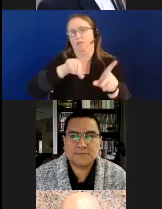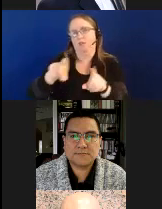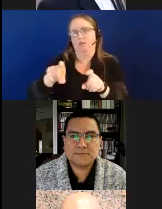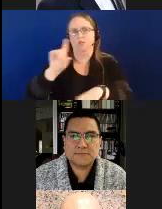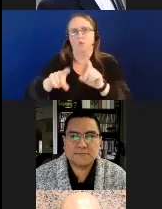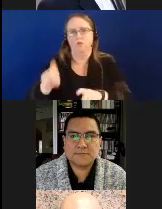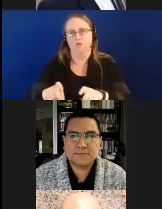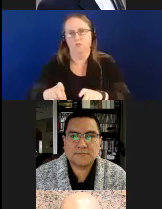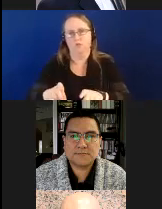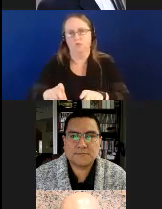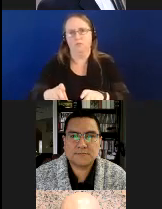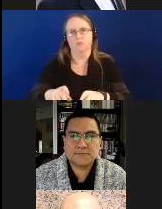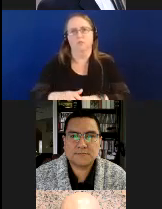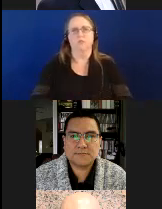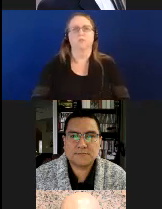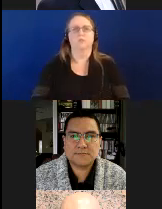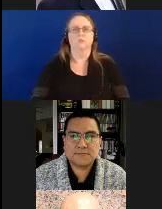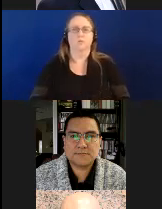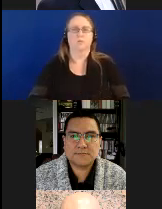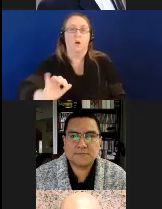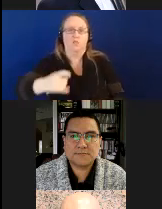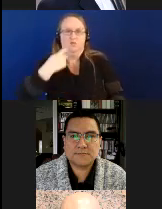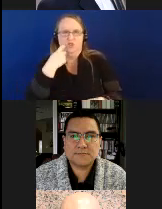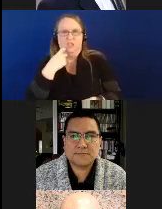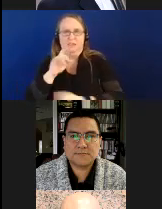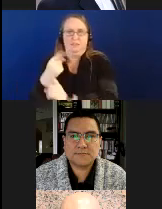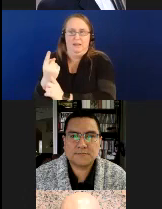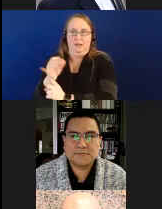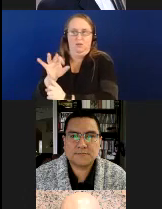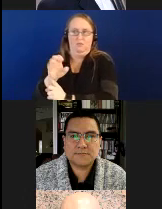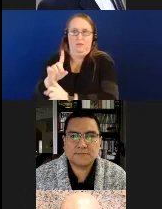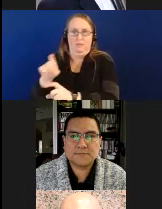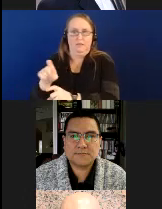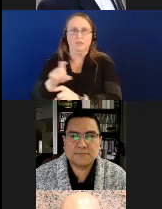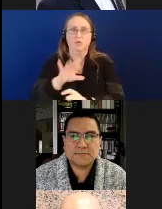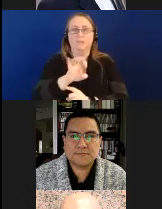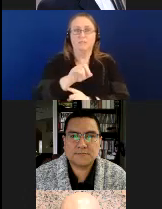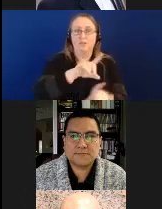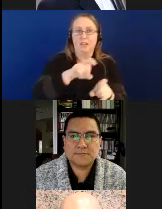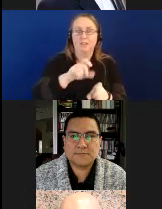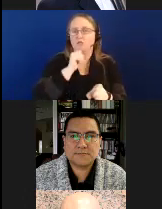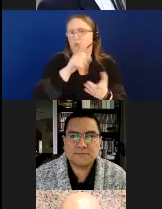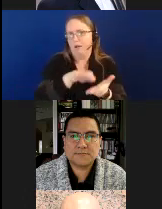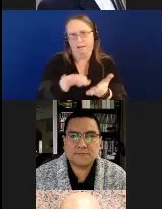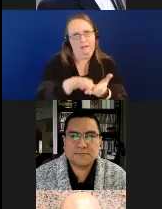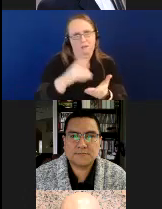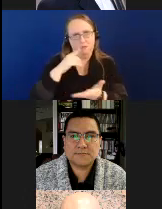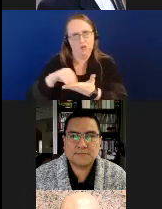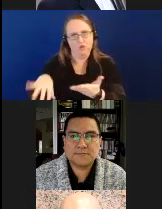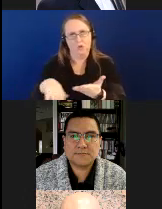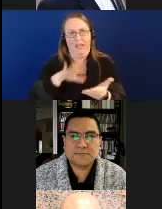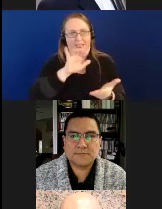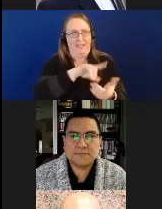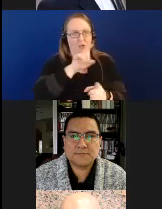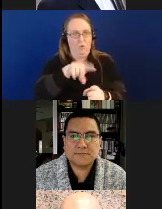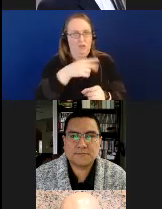We also just did the standalone field test. So field test questions don't count at all towards the student. We're not assessing the student. We're using this to